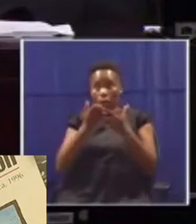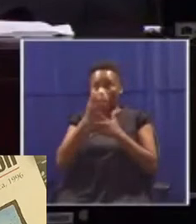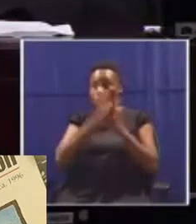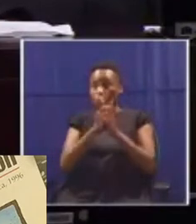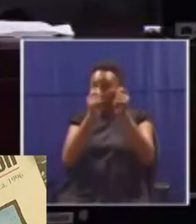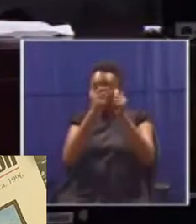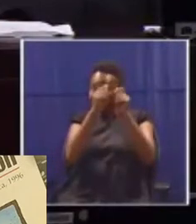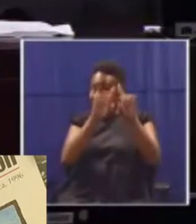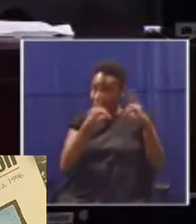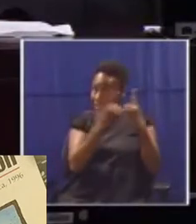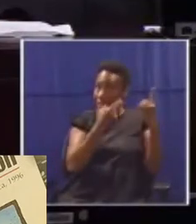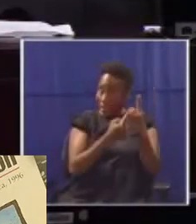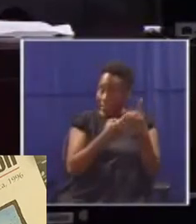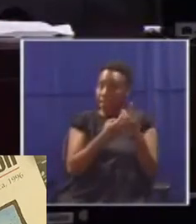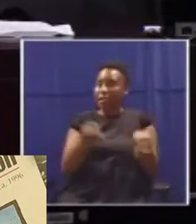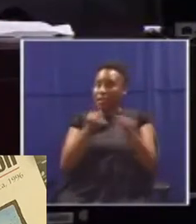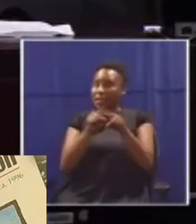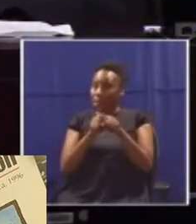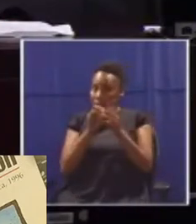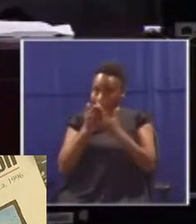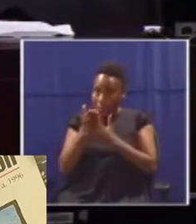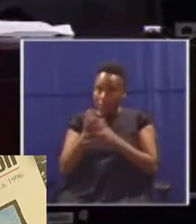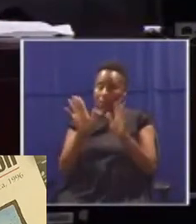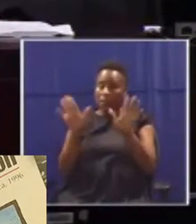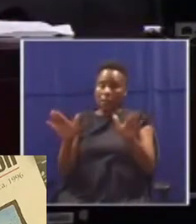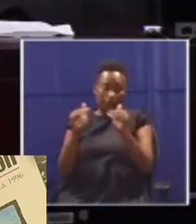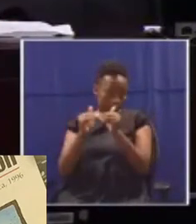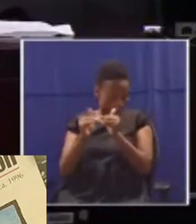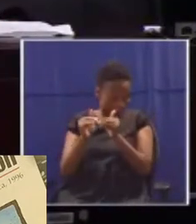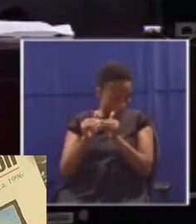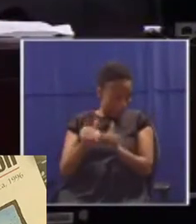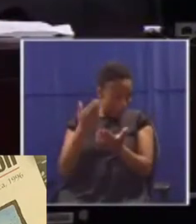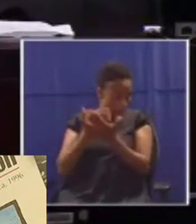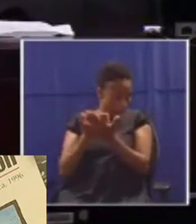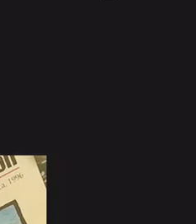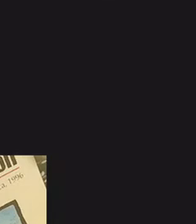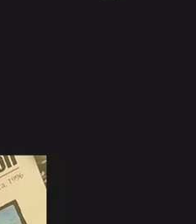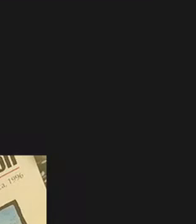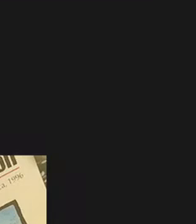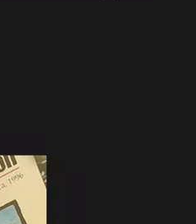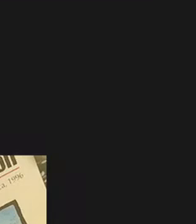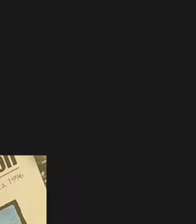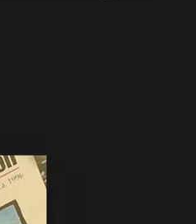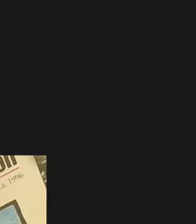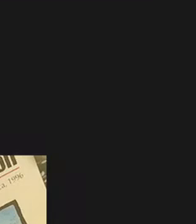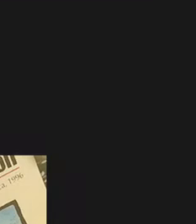distribution, access, and availability rights that are given to condoms.